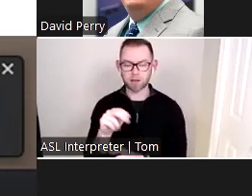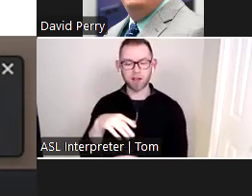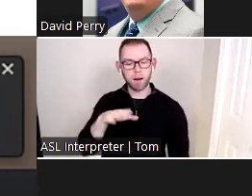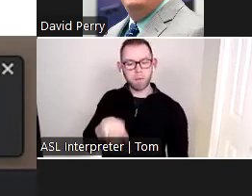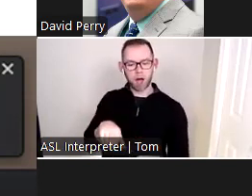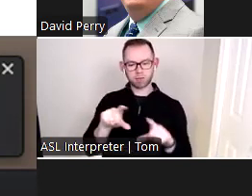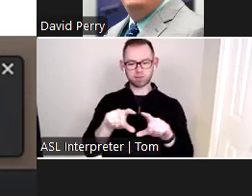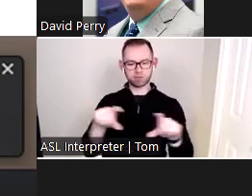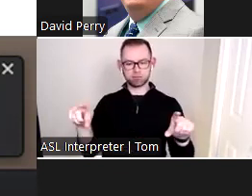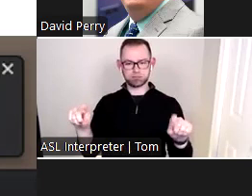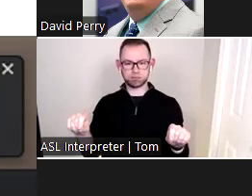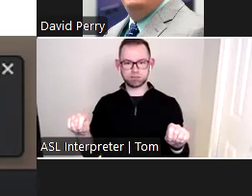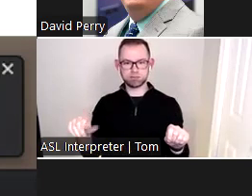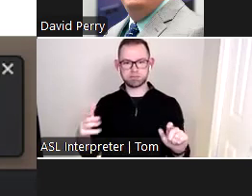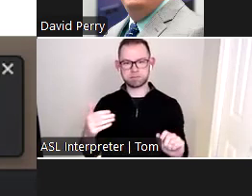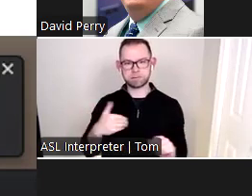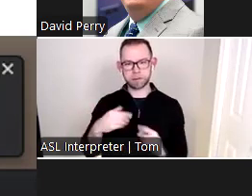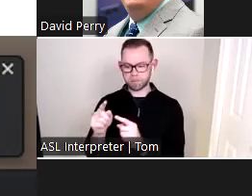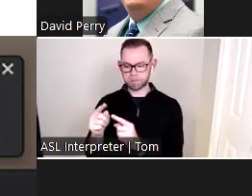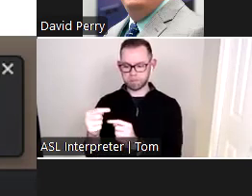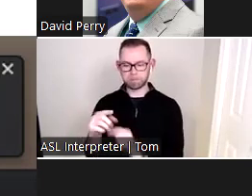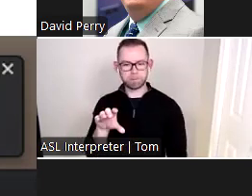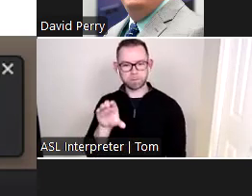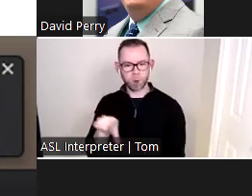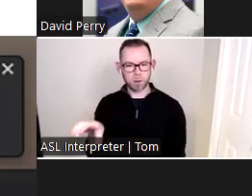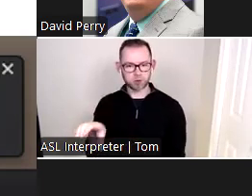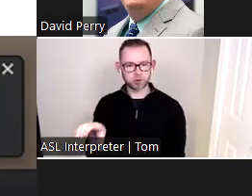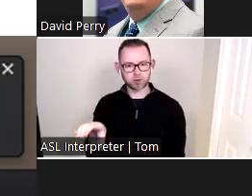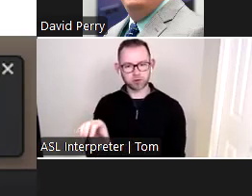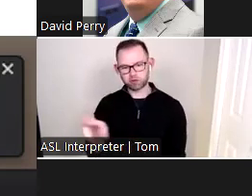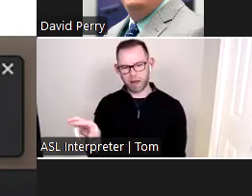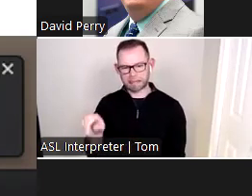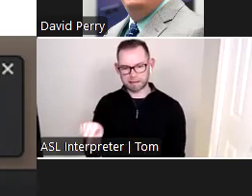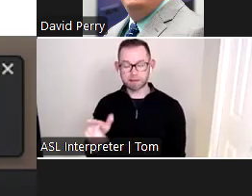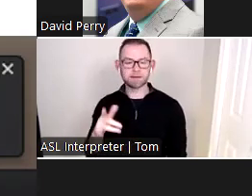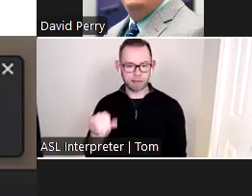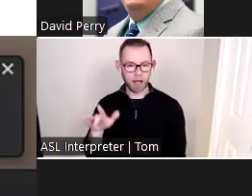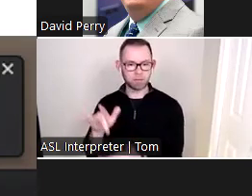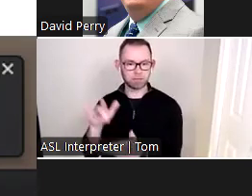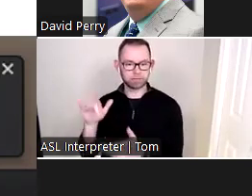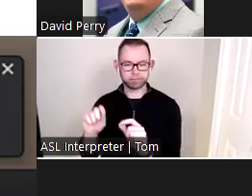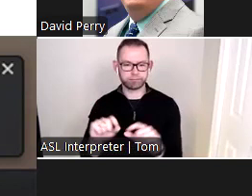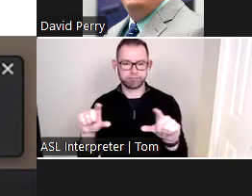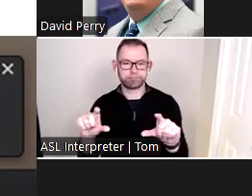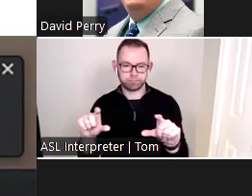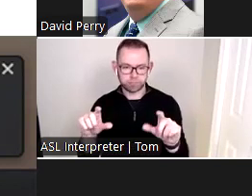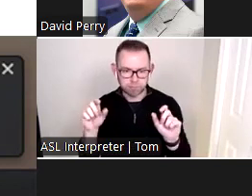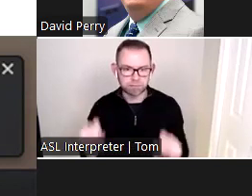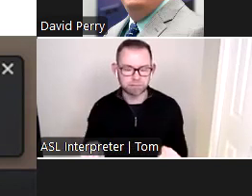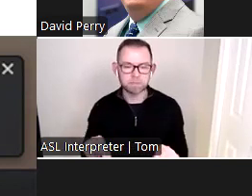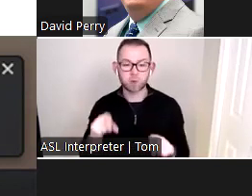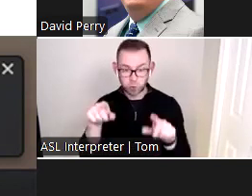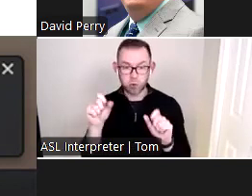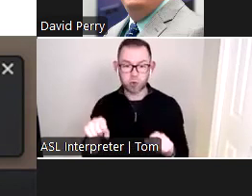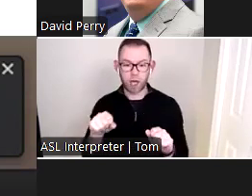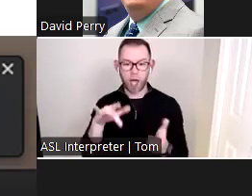right next to, it's toward the right, and you can click and show closed captioning. You can also adjust the caption